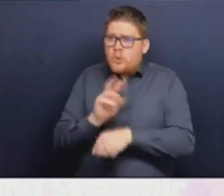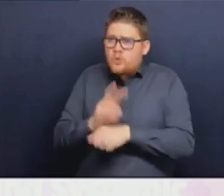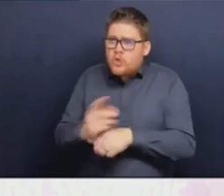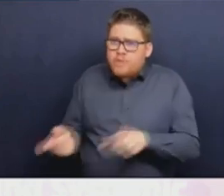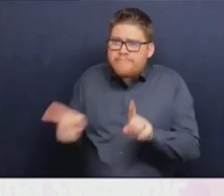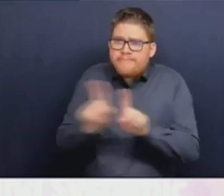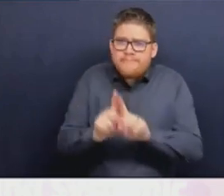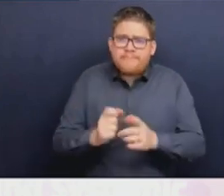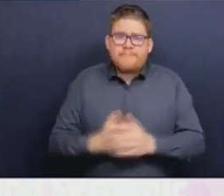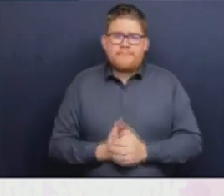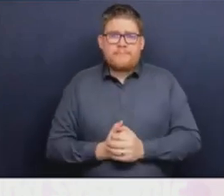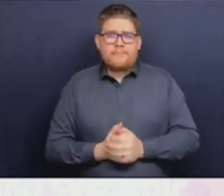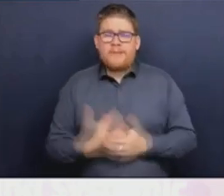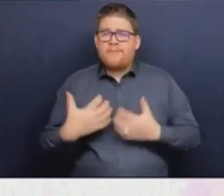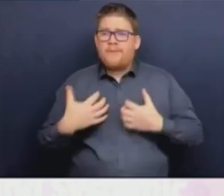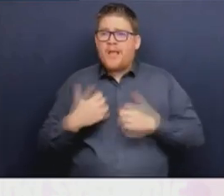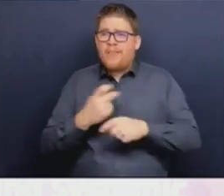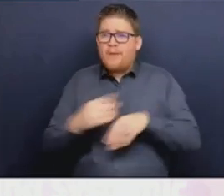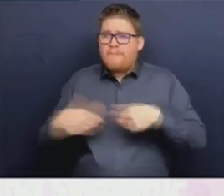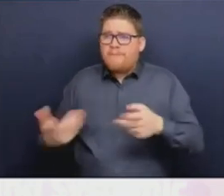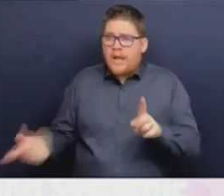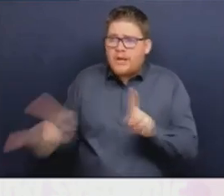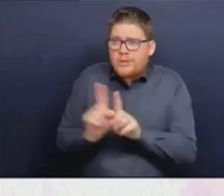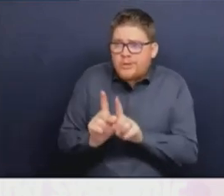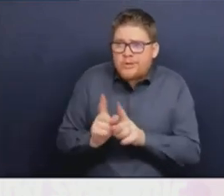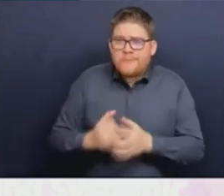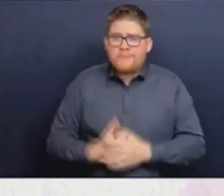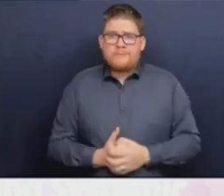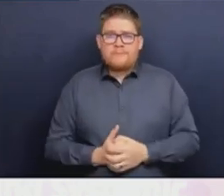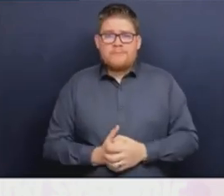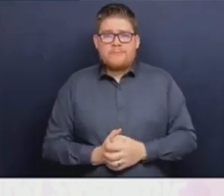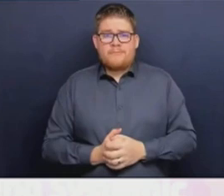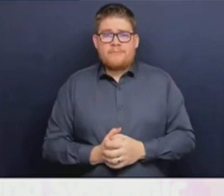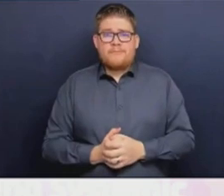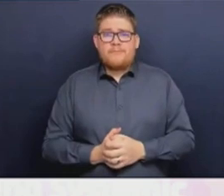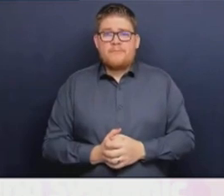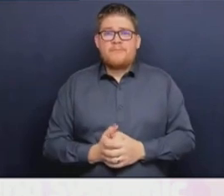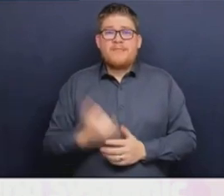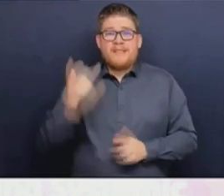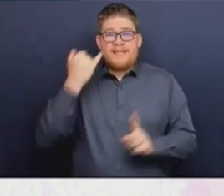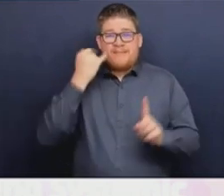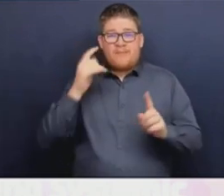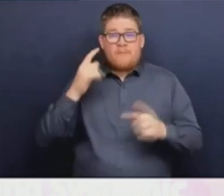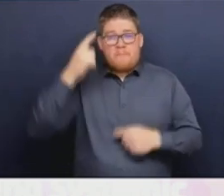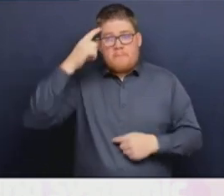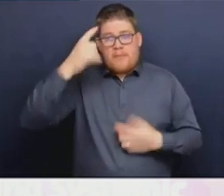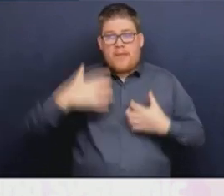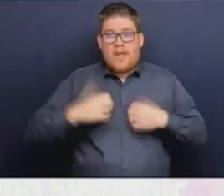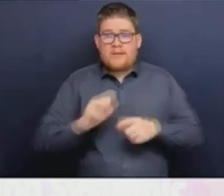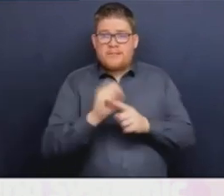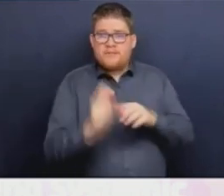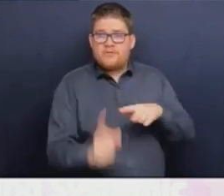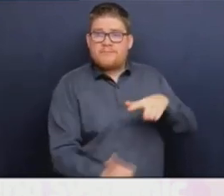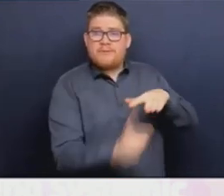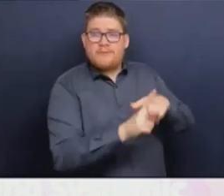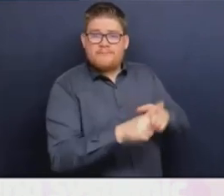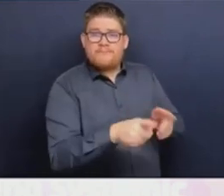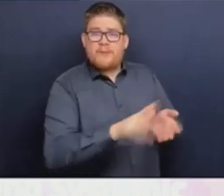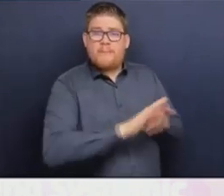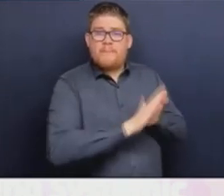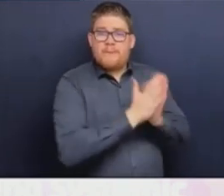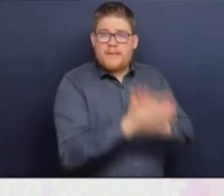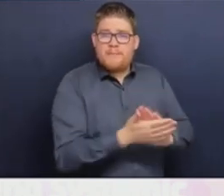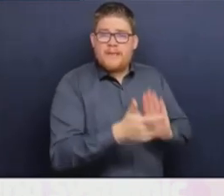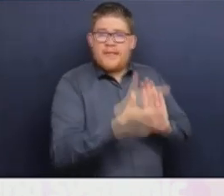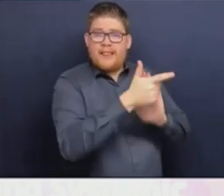law enforcement situation doesn't emerge from a mental health situation. And that's, I think, the most powerful recommendations in the